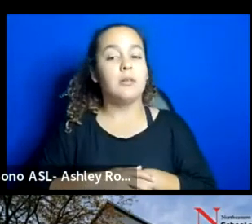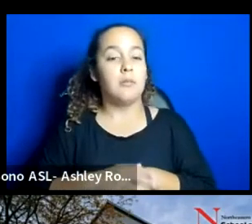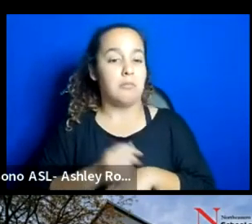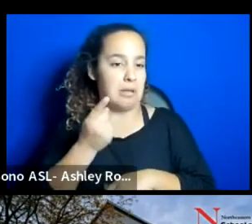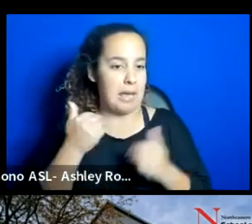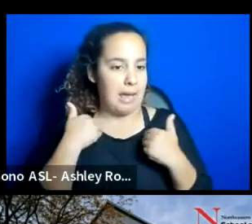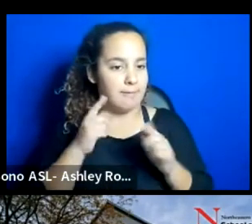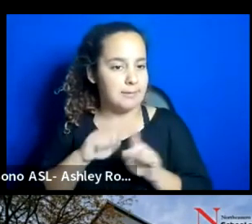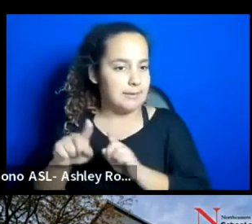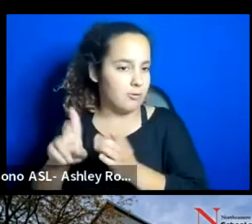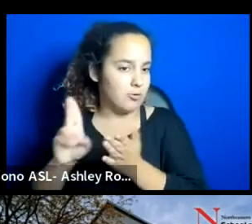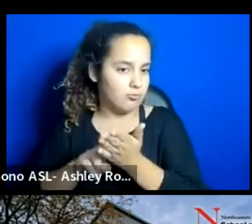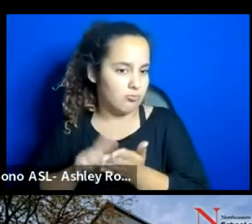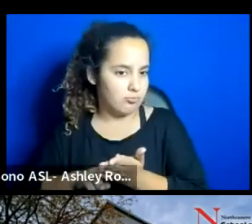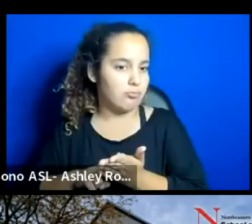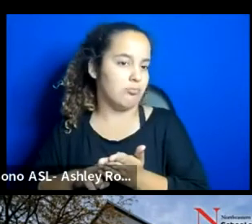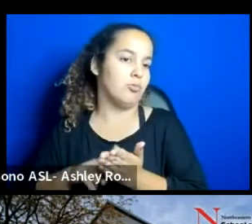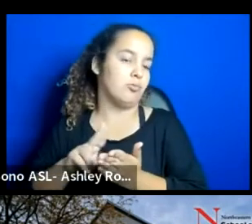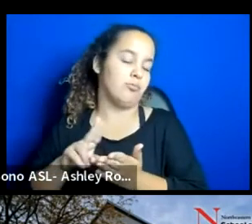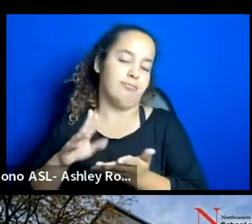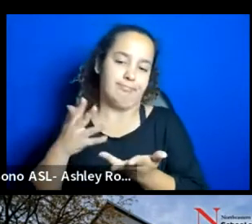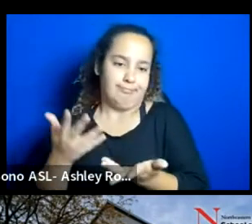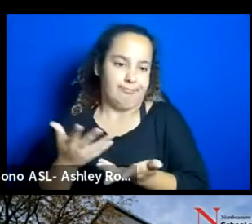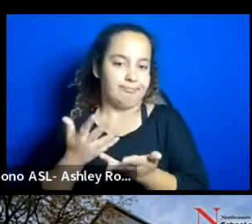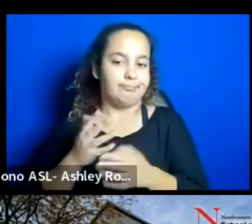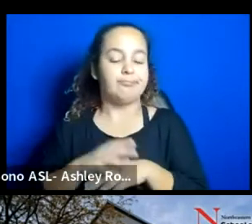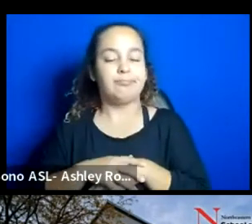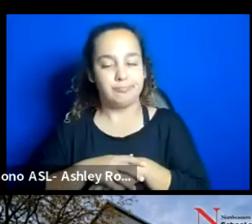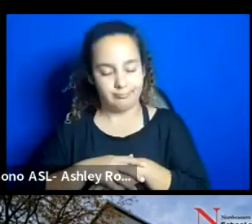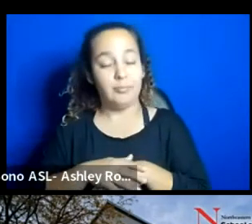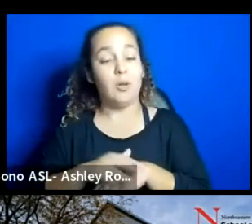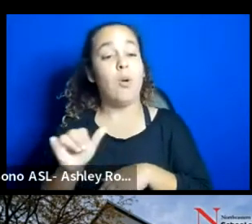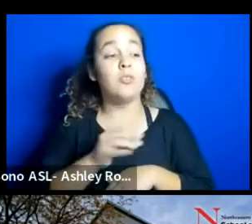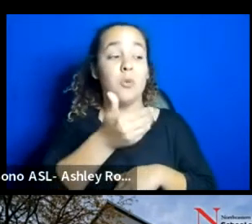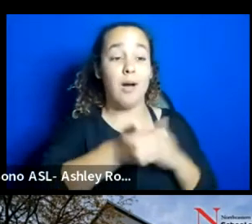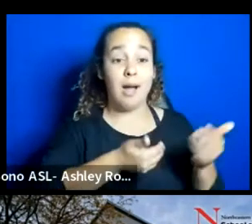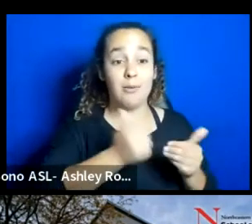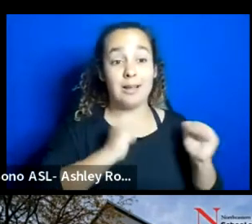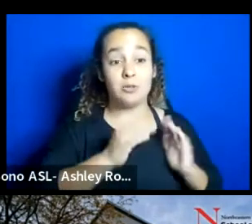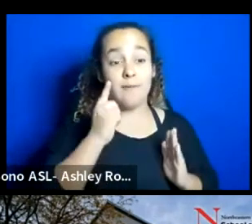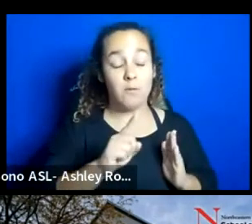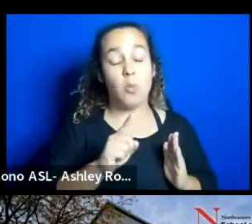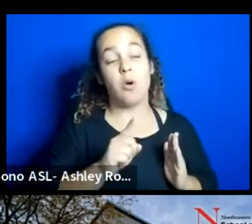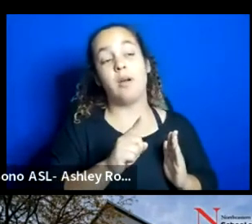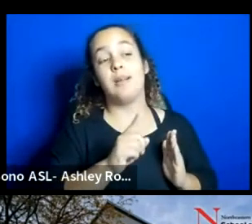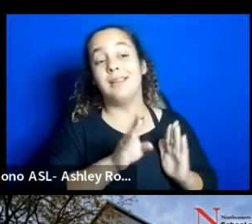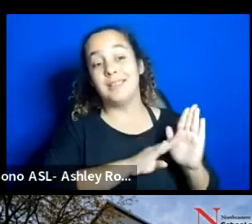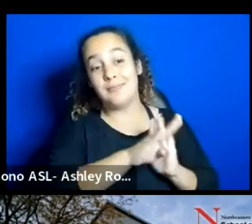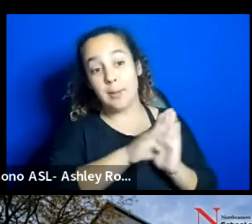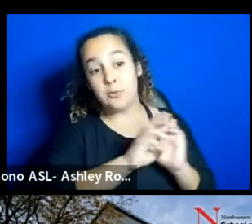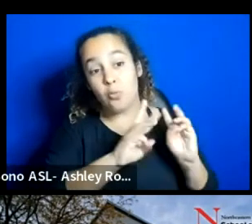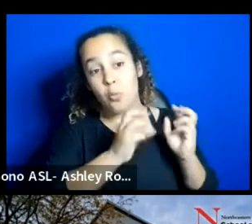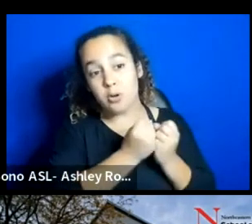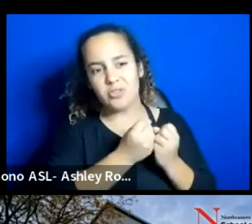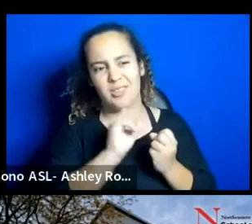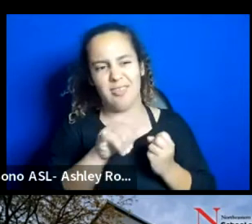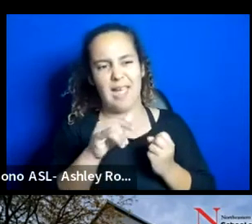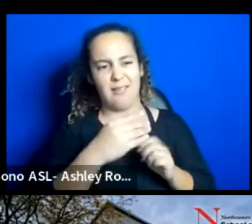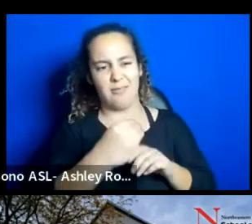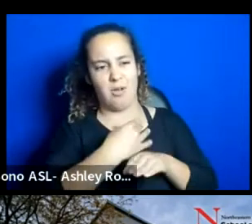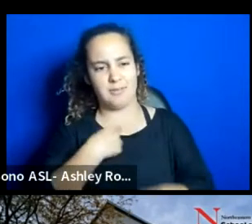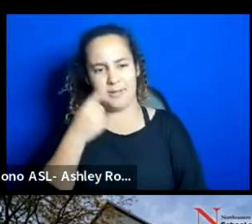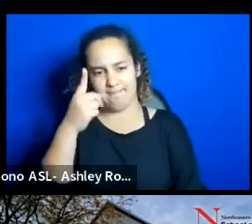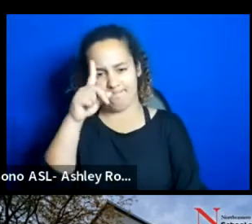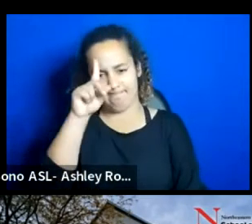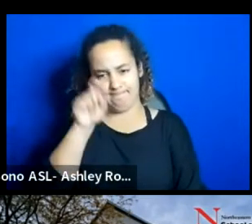terms, obviously, than the rank and file, to hiring actors for developmental workshops, raises questions for me about